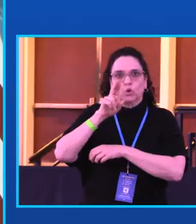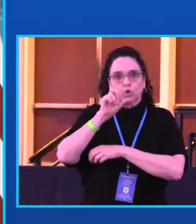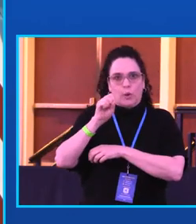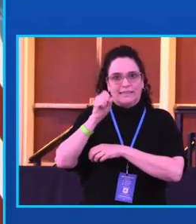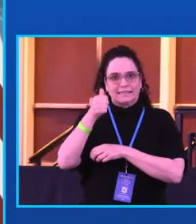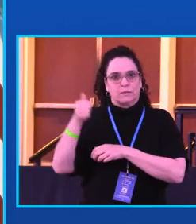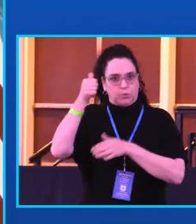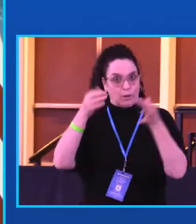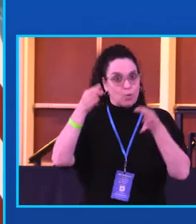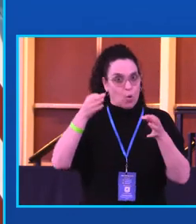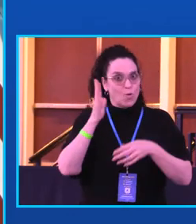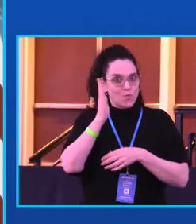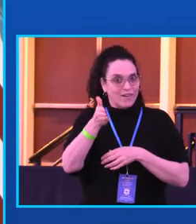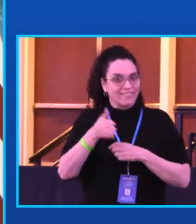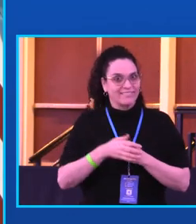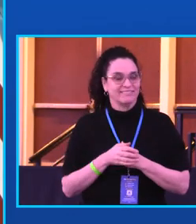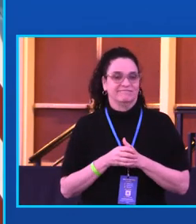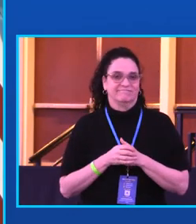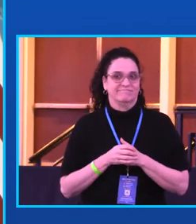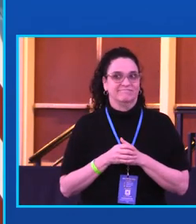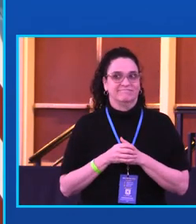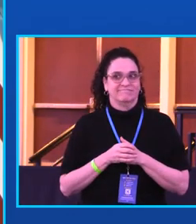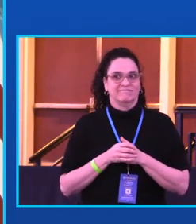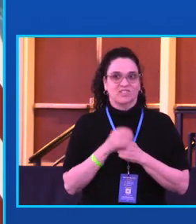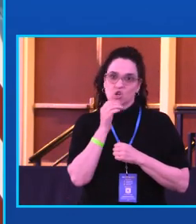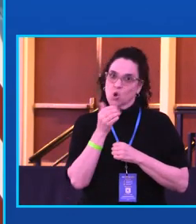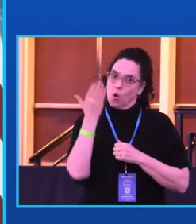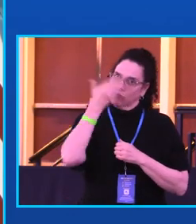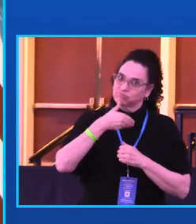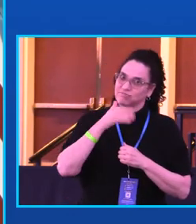that? How about that?